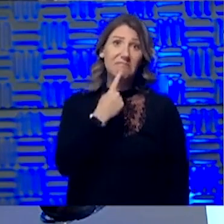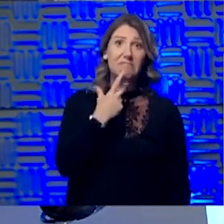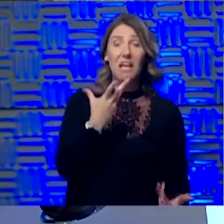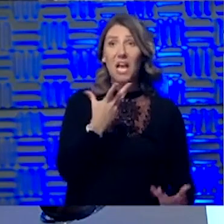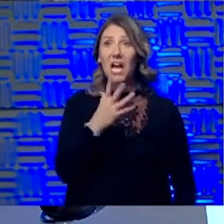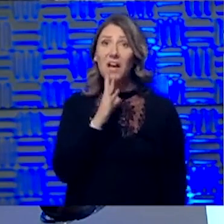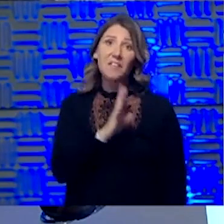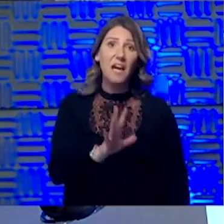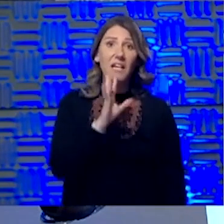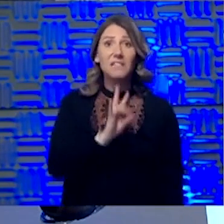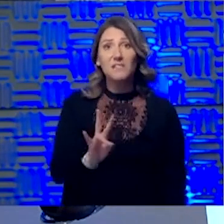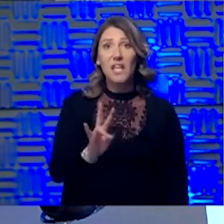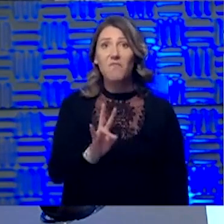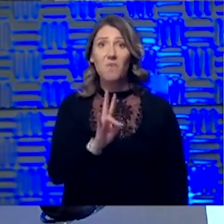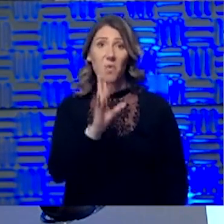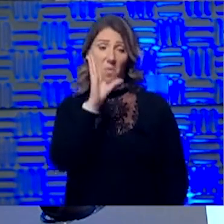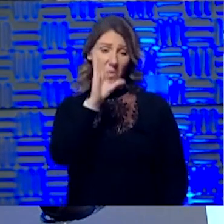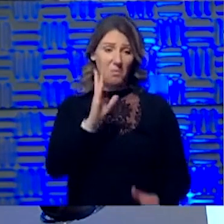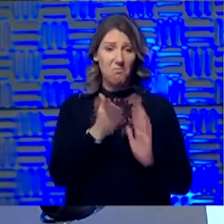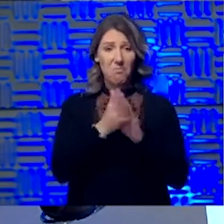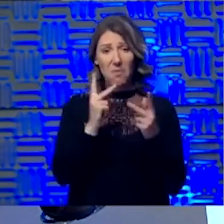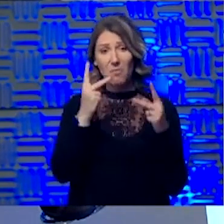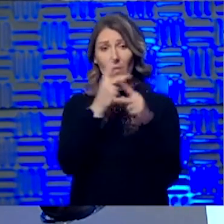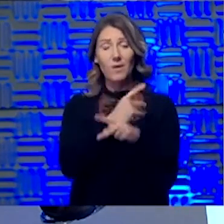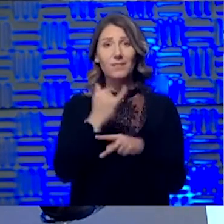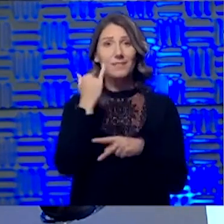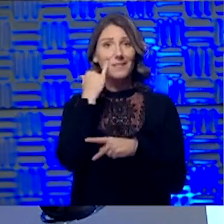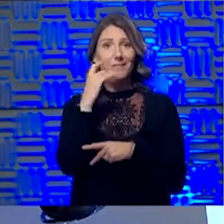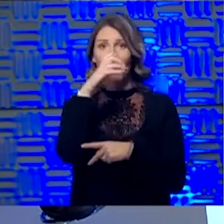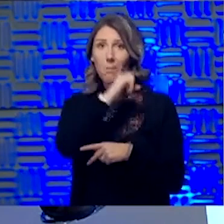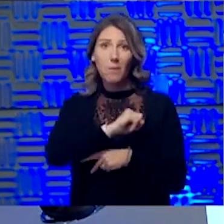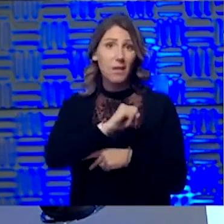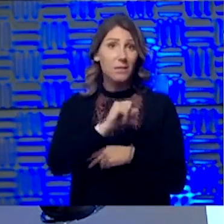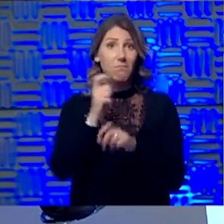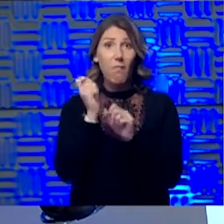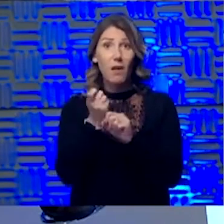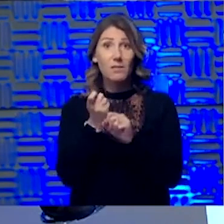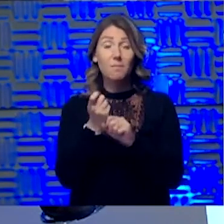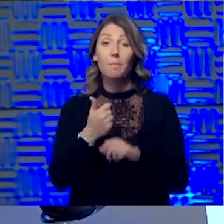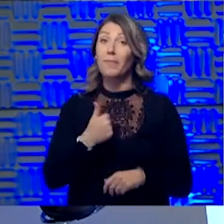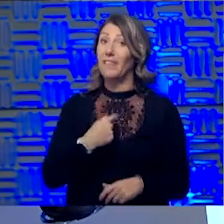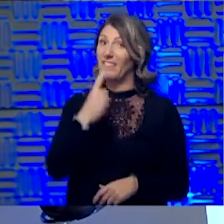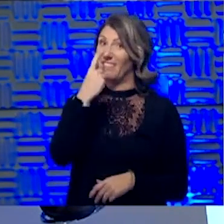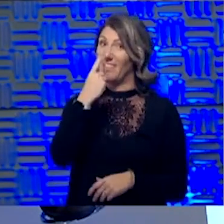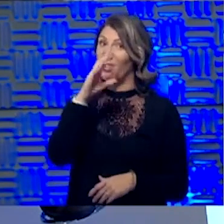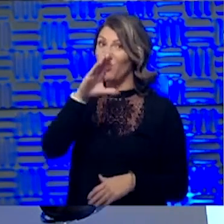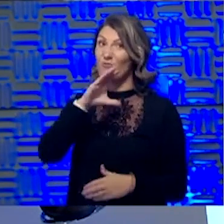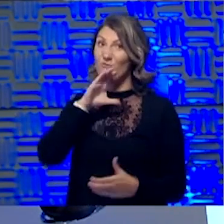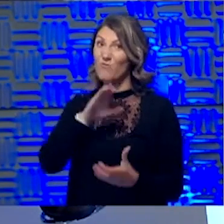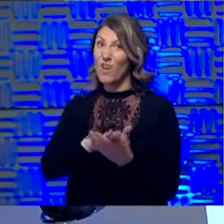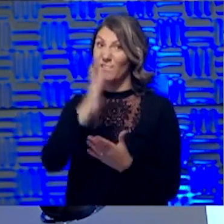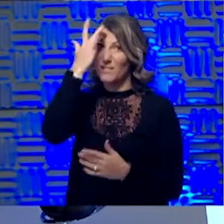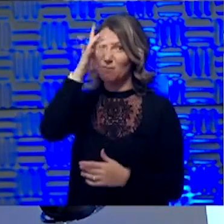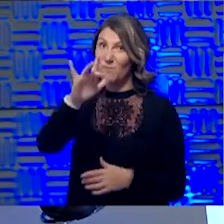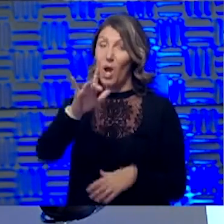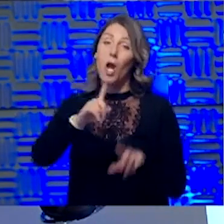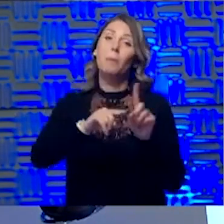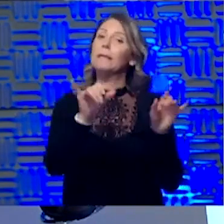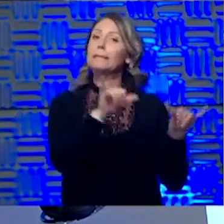summer of baseball?" And that, you may have made a believer out of me there. I think your wife's pretty smart, but that's kind of how it is at my house